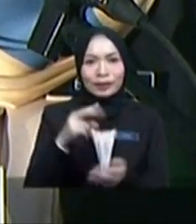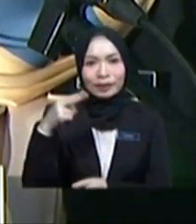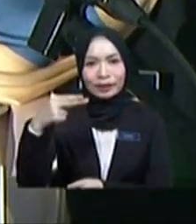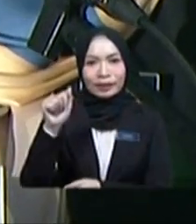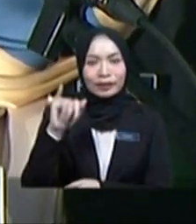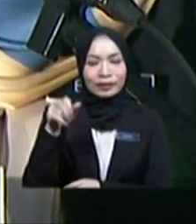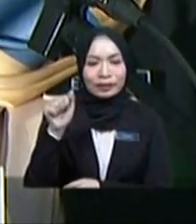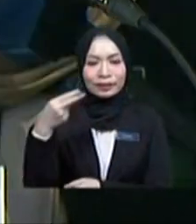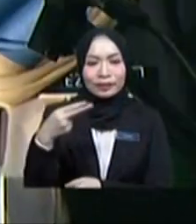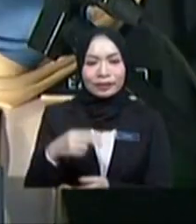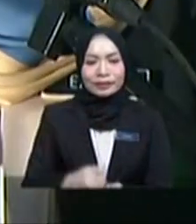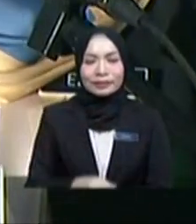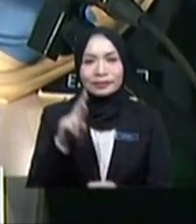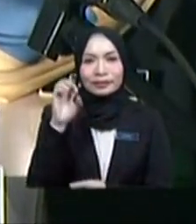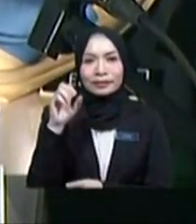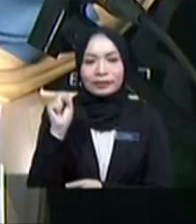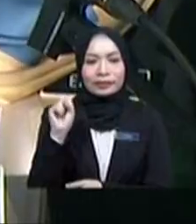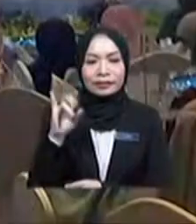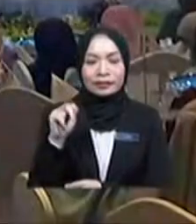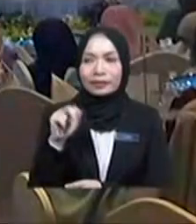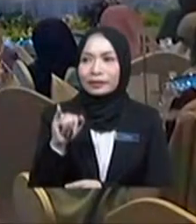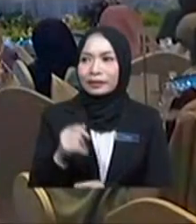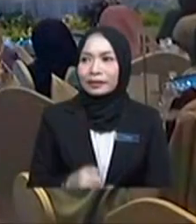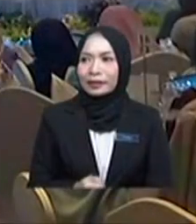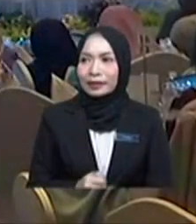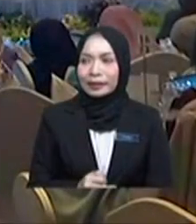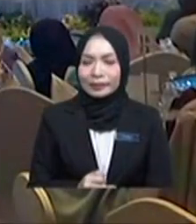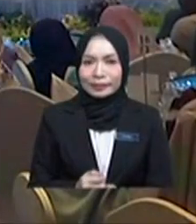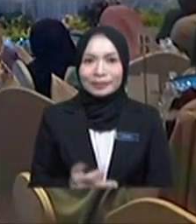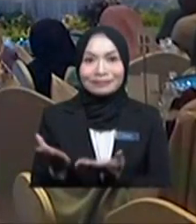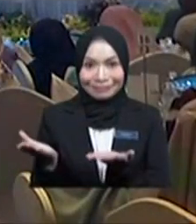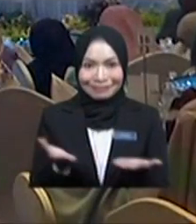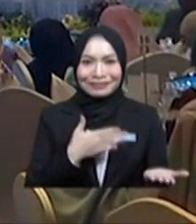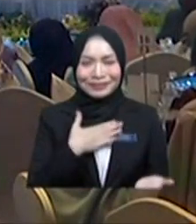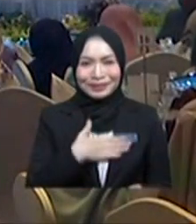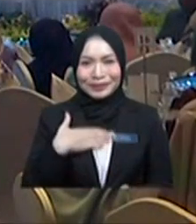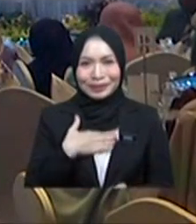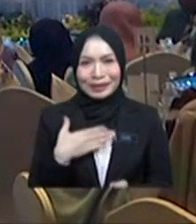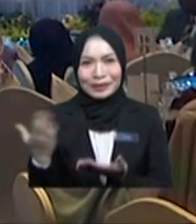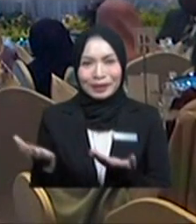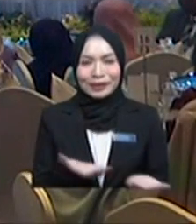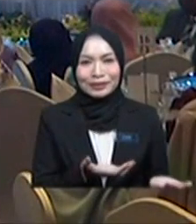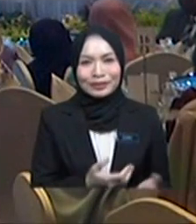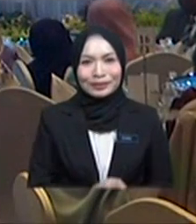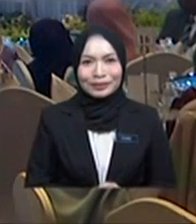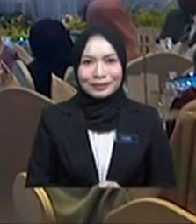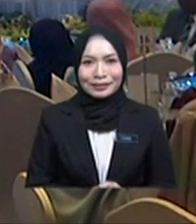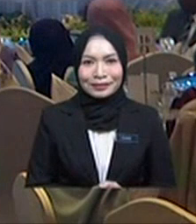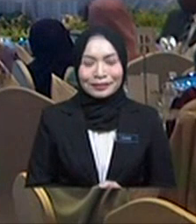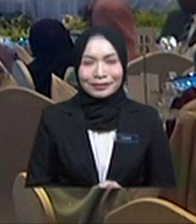Institute of Teacher Education Malaysia, to deliver the welcoming remarks. Please welcome Dr. Hajah Rosmini binti Ku Ahmad.